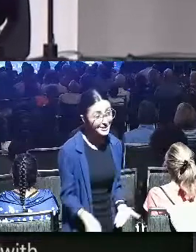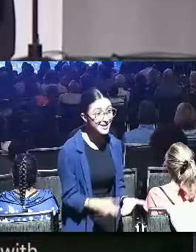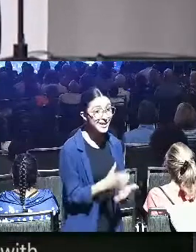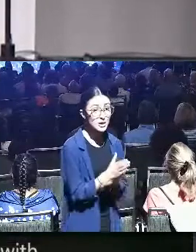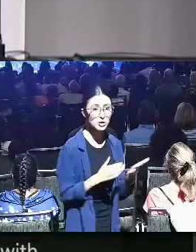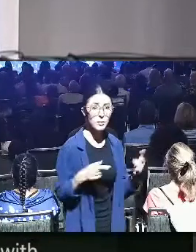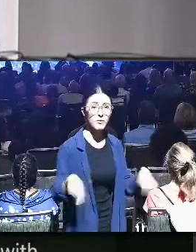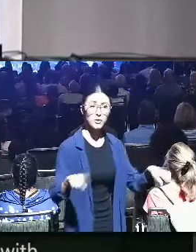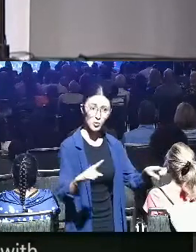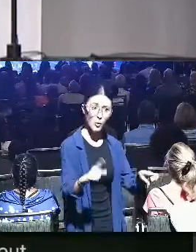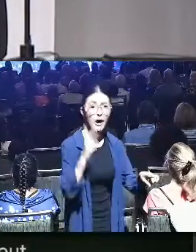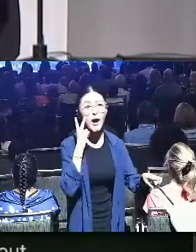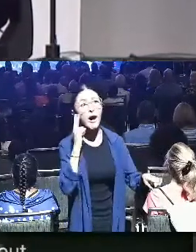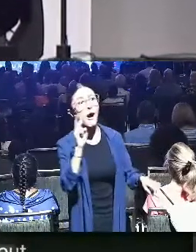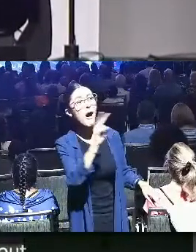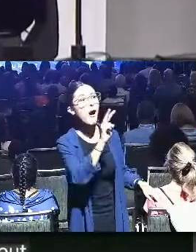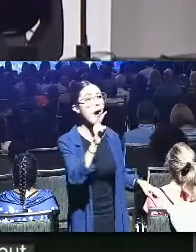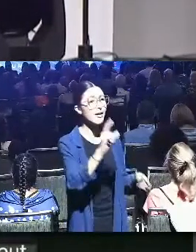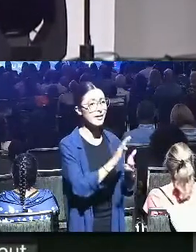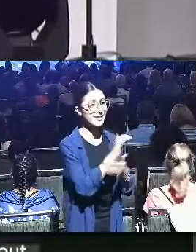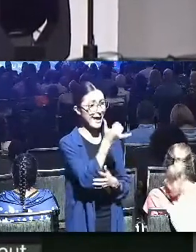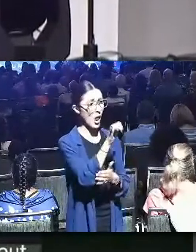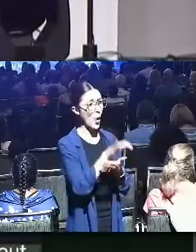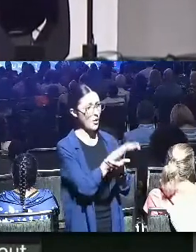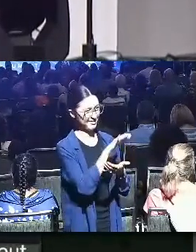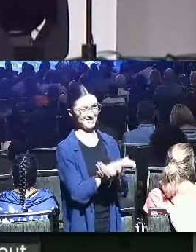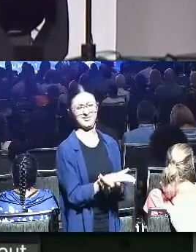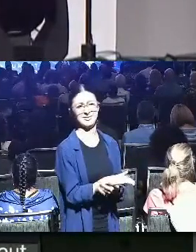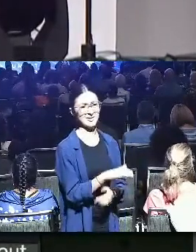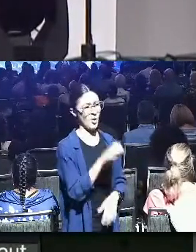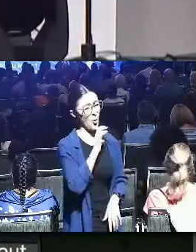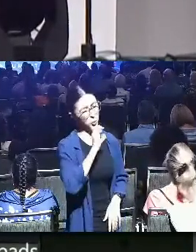out there. That's part of our history.